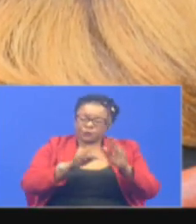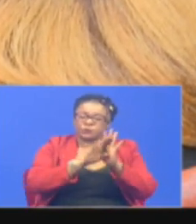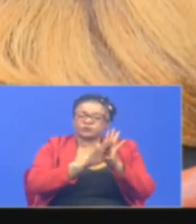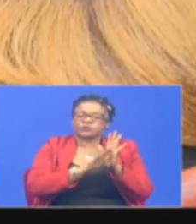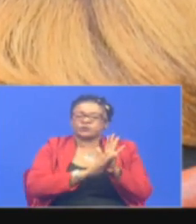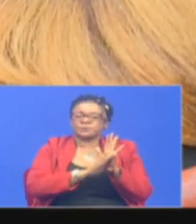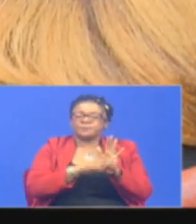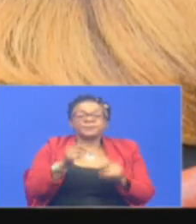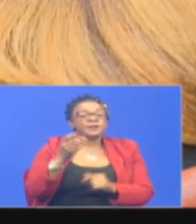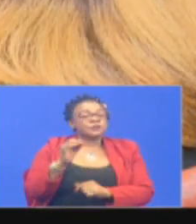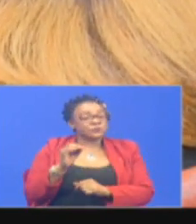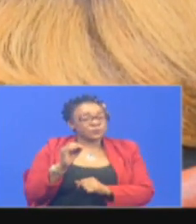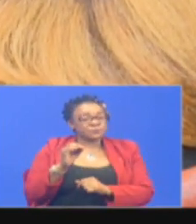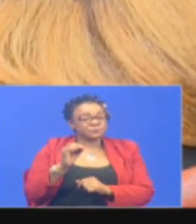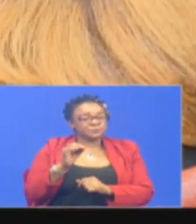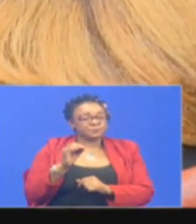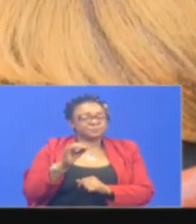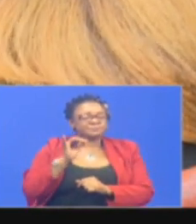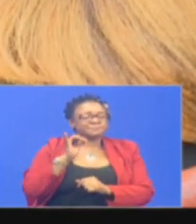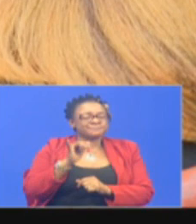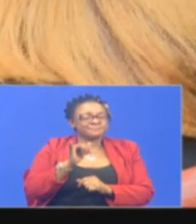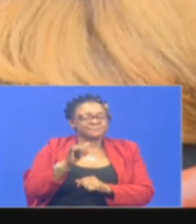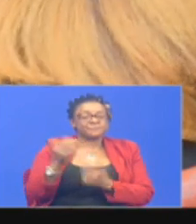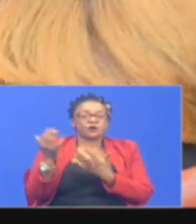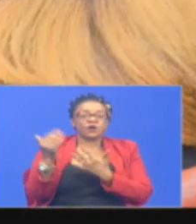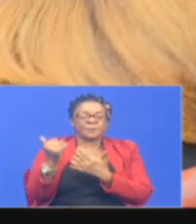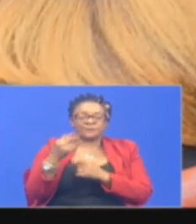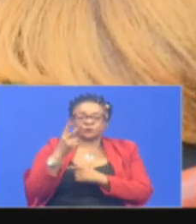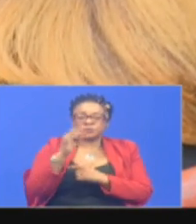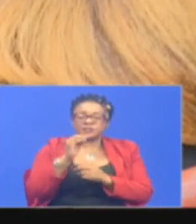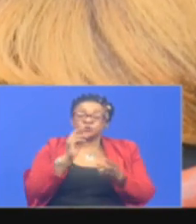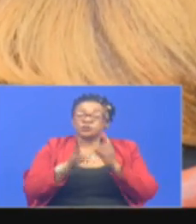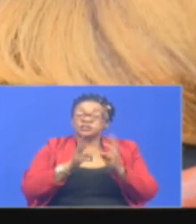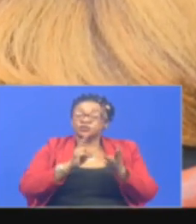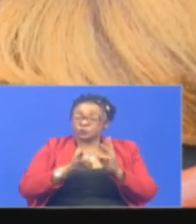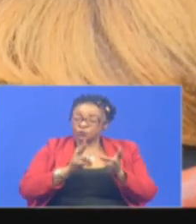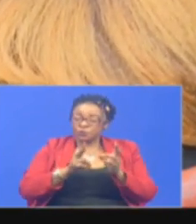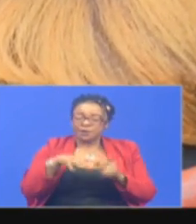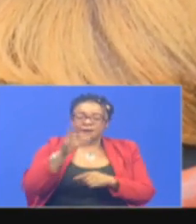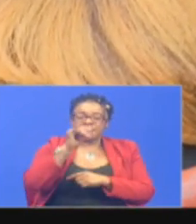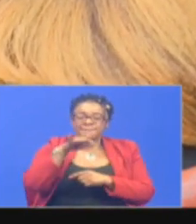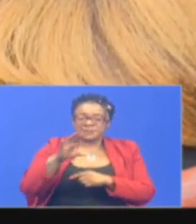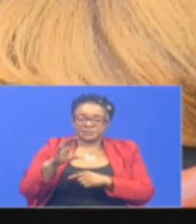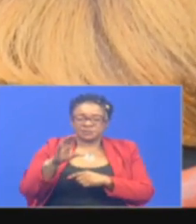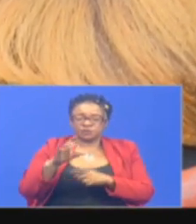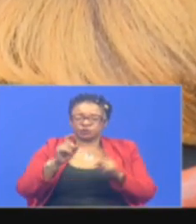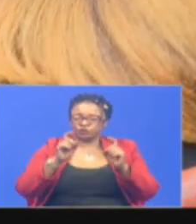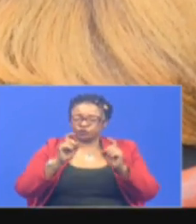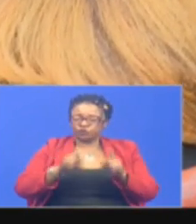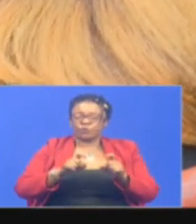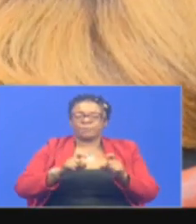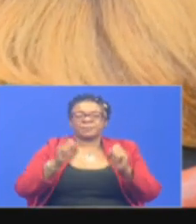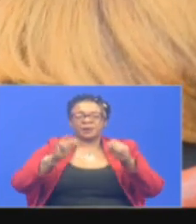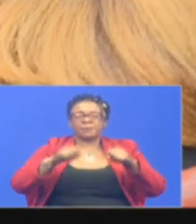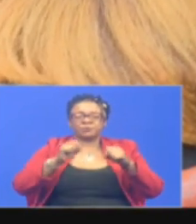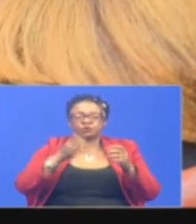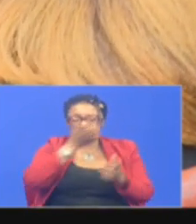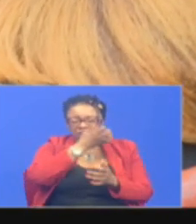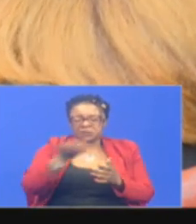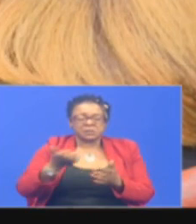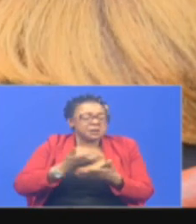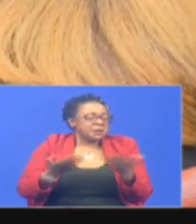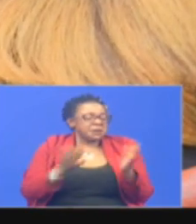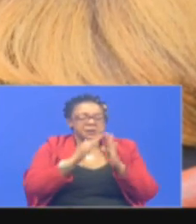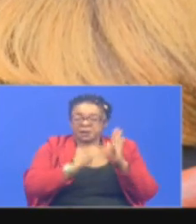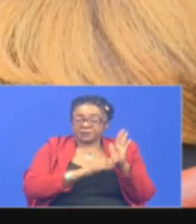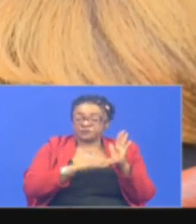So ideally, now hoping for 2022, IBC should be able to reject any list for